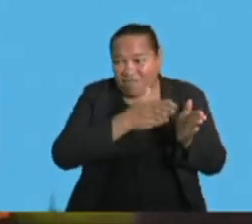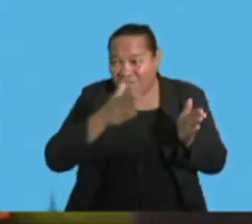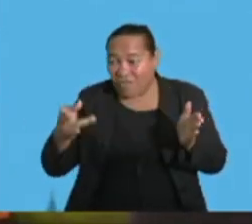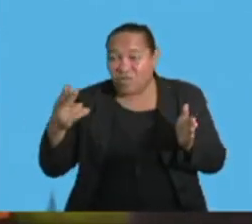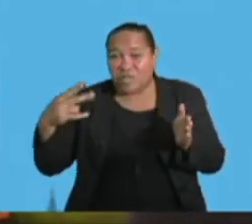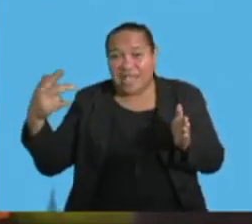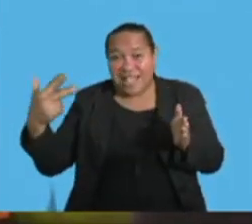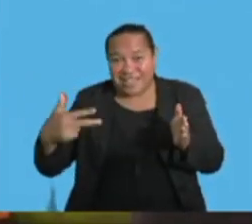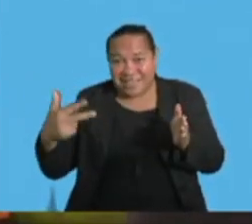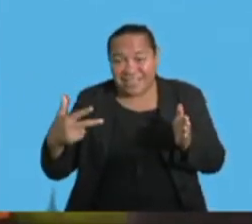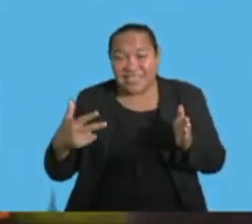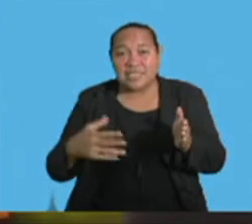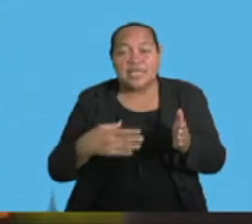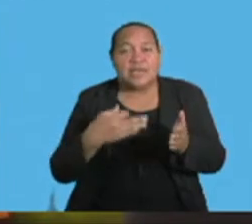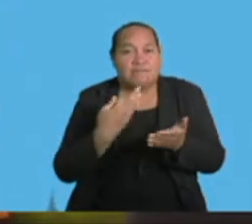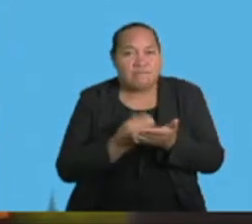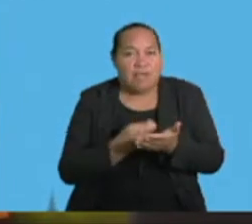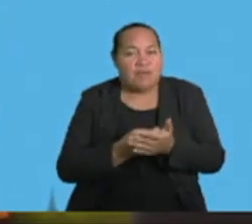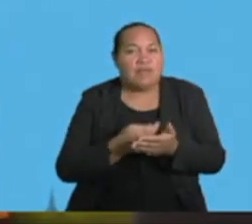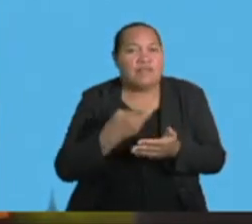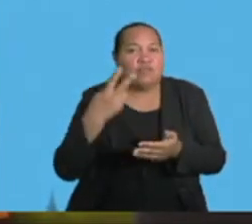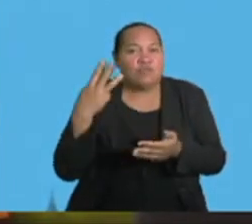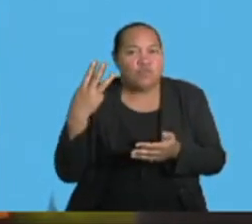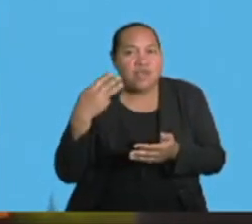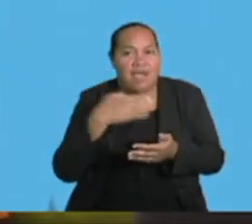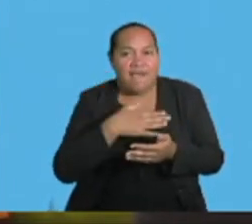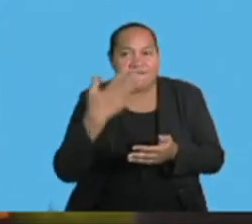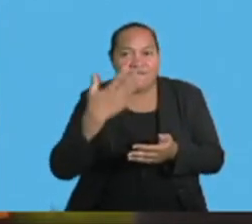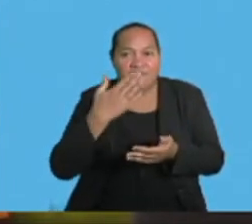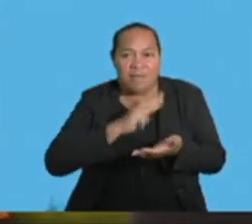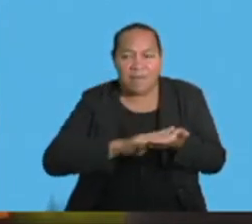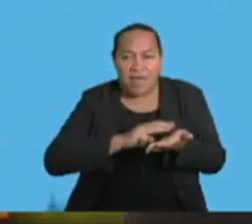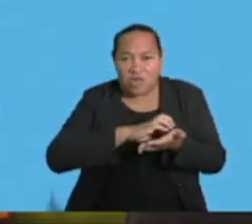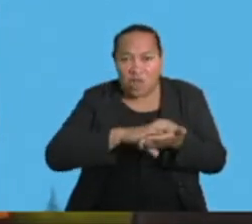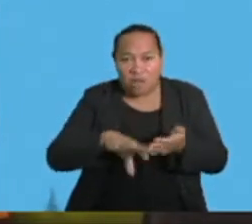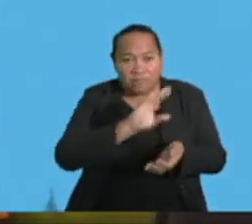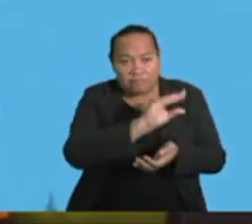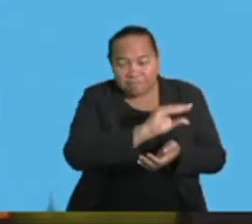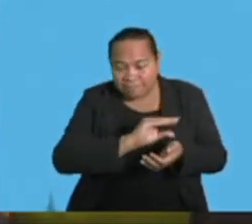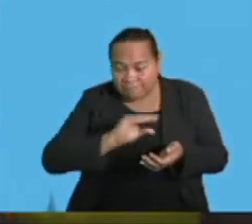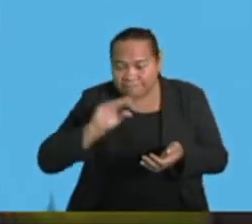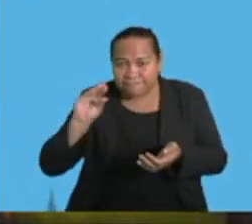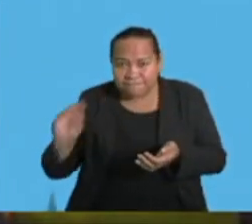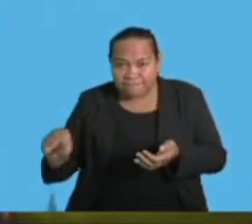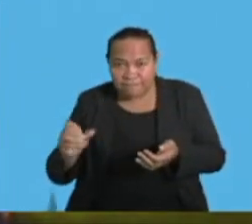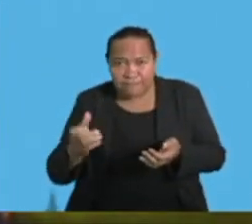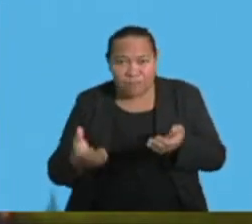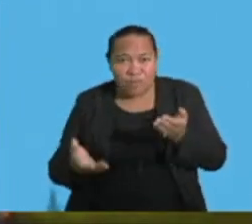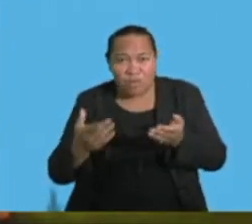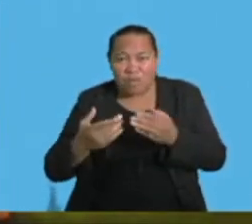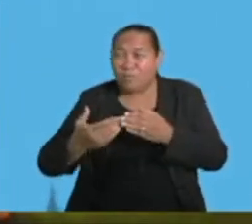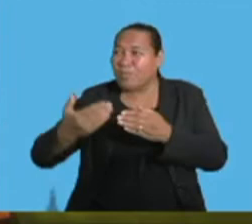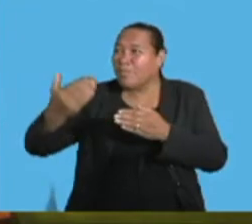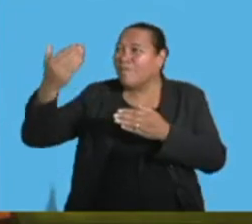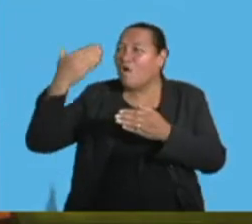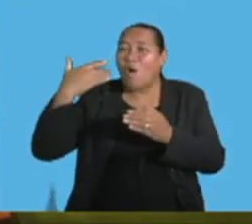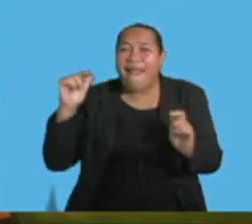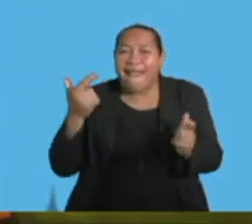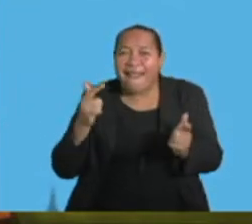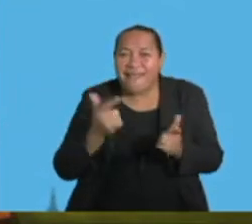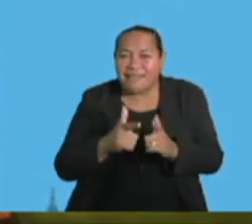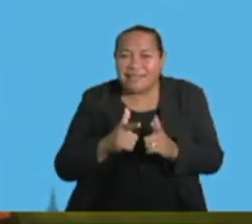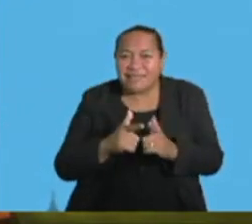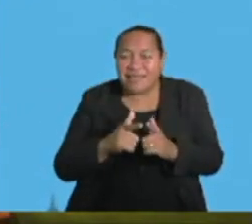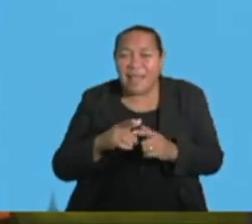year, we spent over $350 million for the rural economy, compared to less than $50 million in the years prior to the Bainimarama